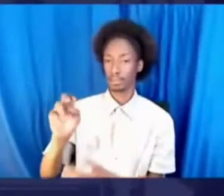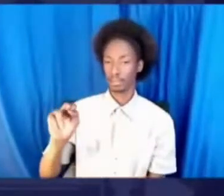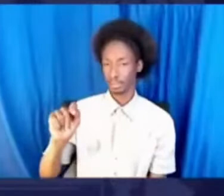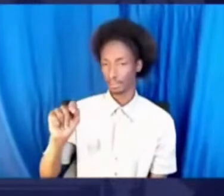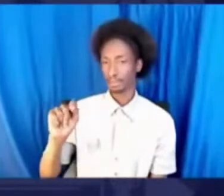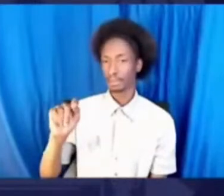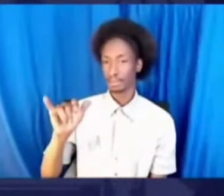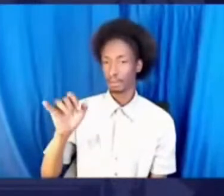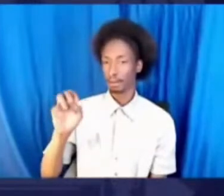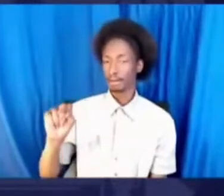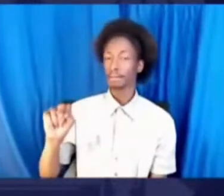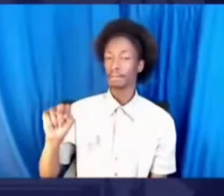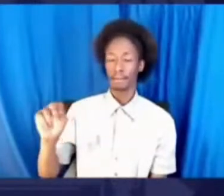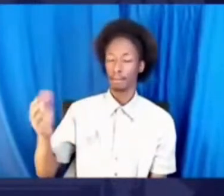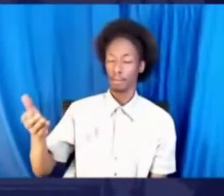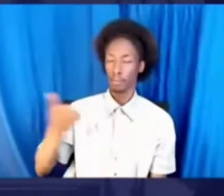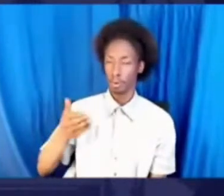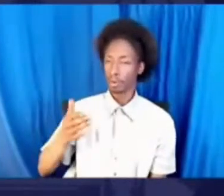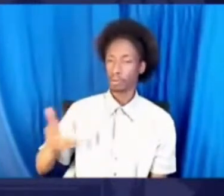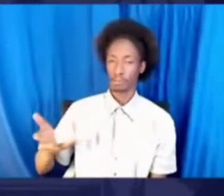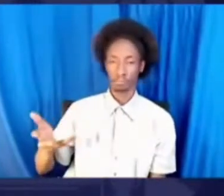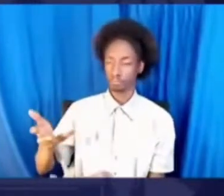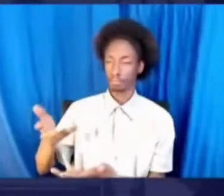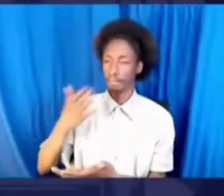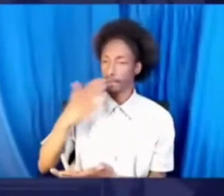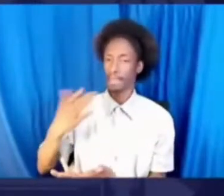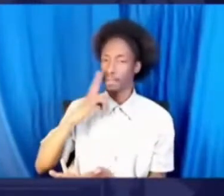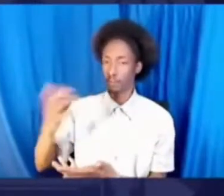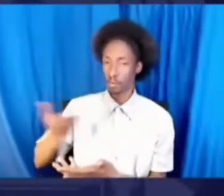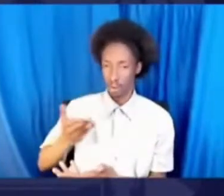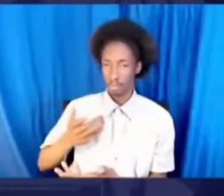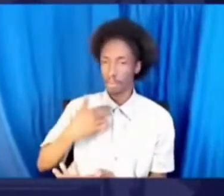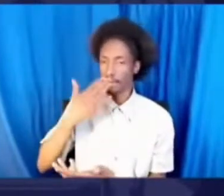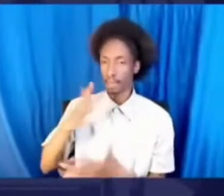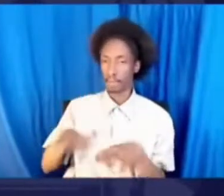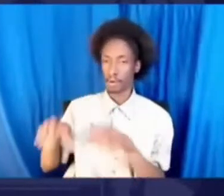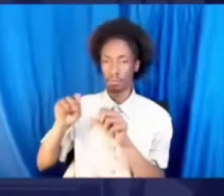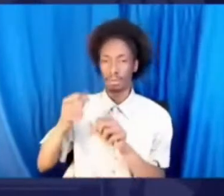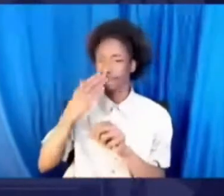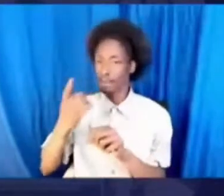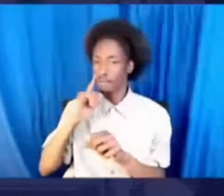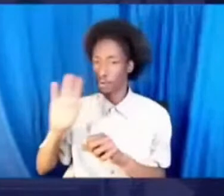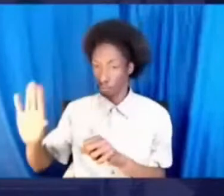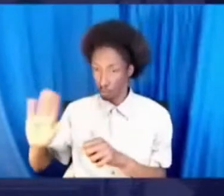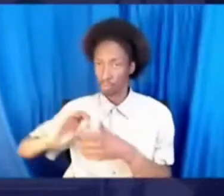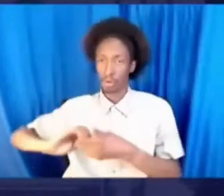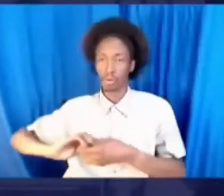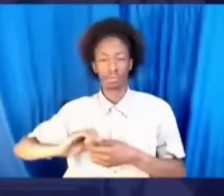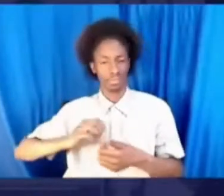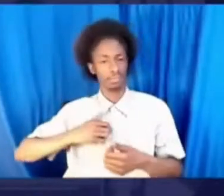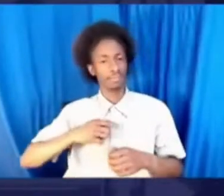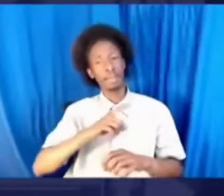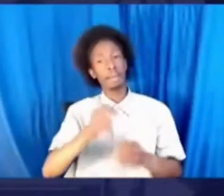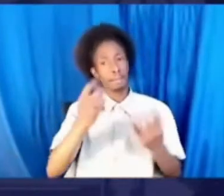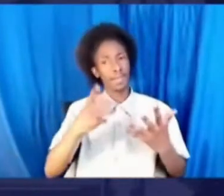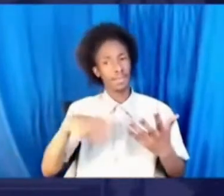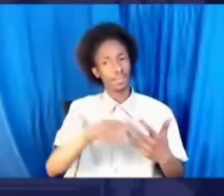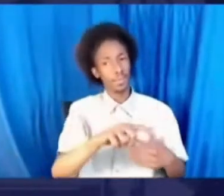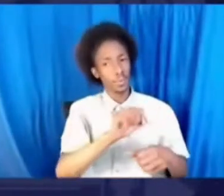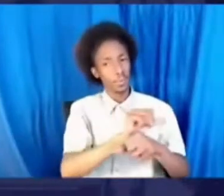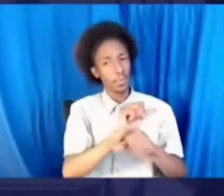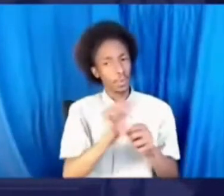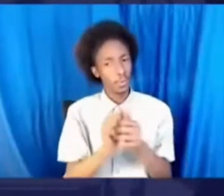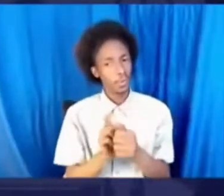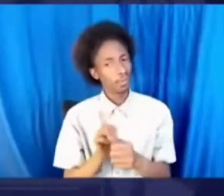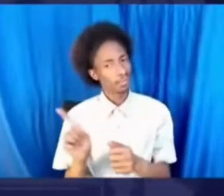welcoming us. Thank you for hosting us. And thank you for your partnership. I think you all, many of you here have worked with our